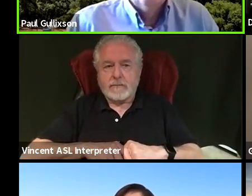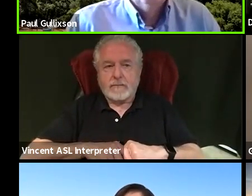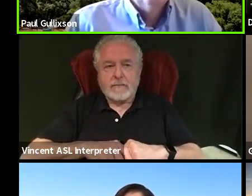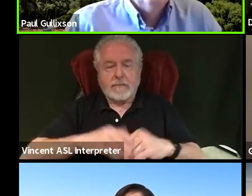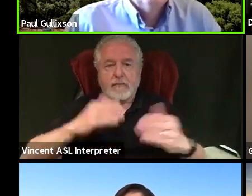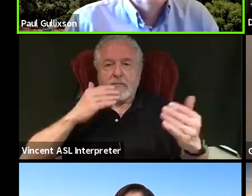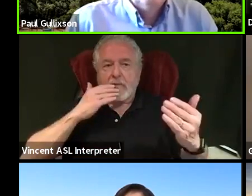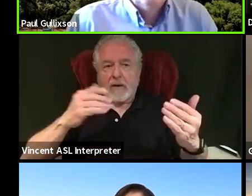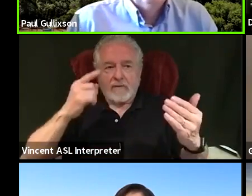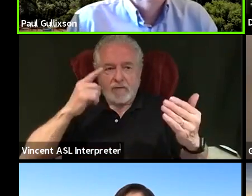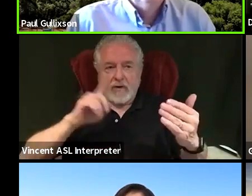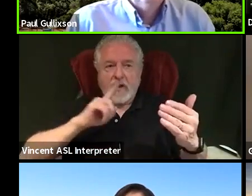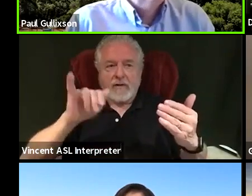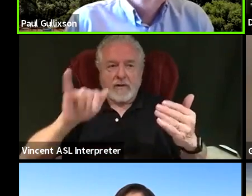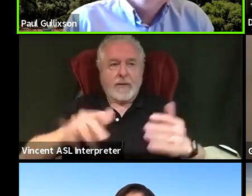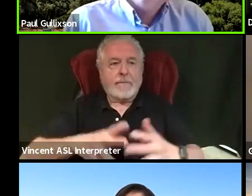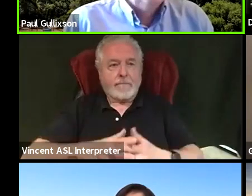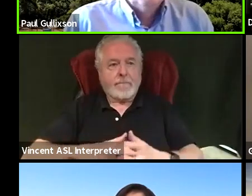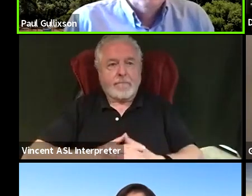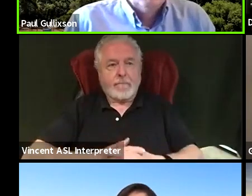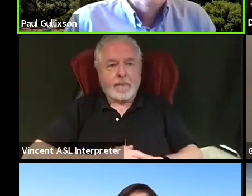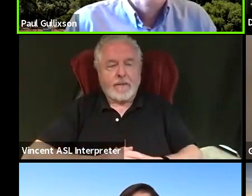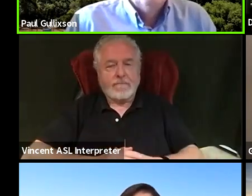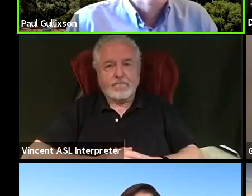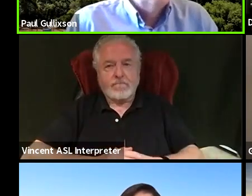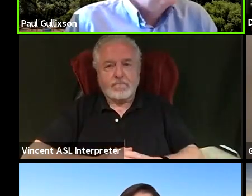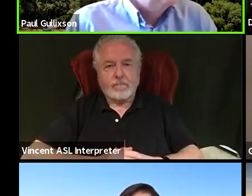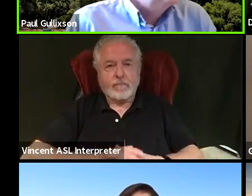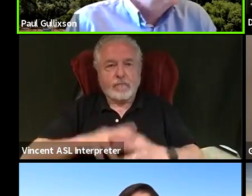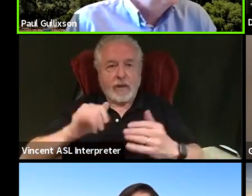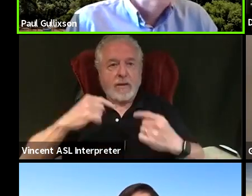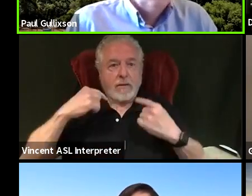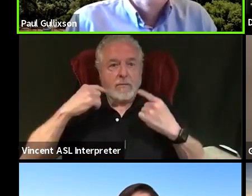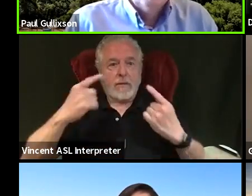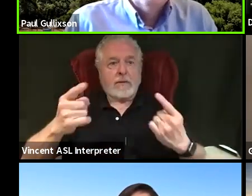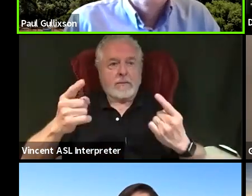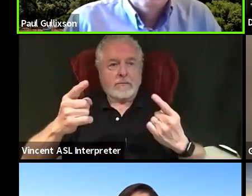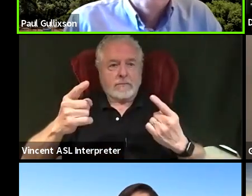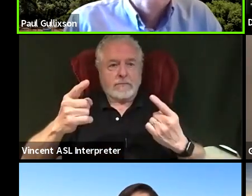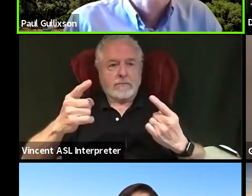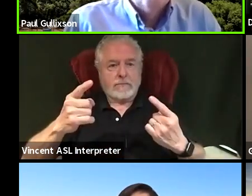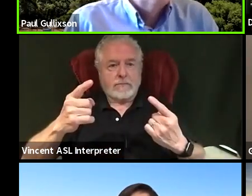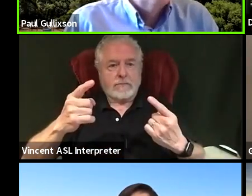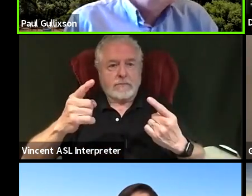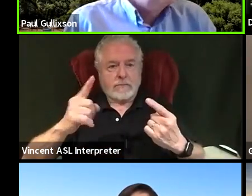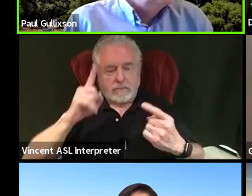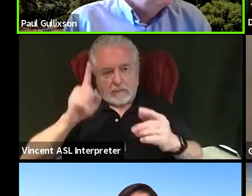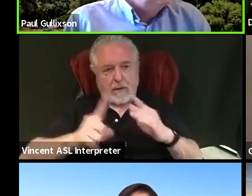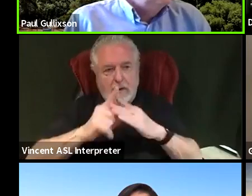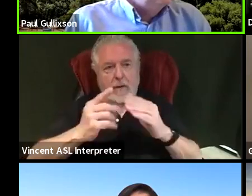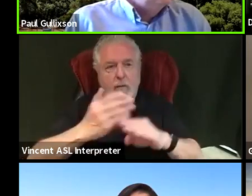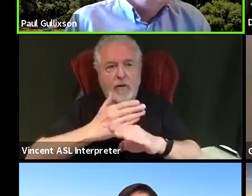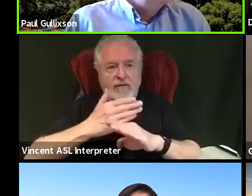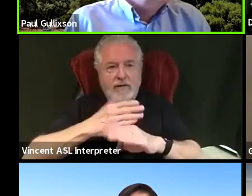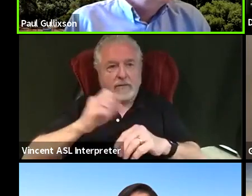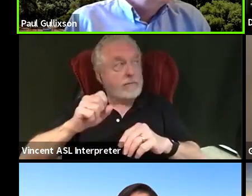Thank you for addressing that, Jason. That's been, that's certainly come up previously.